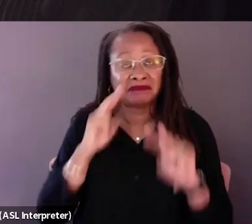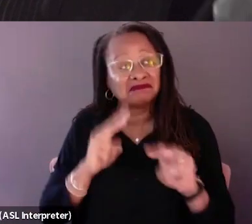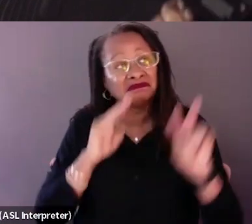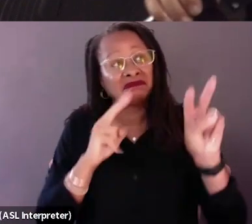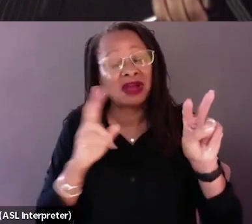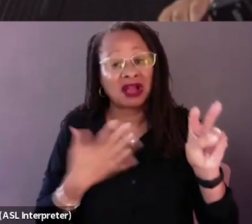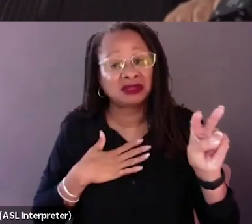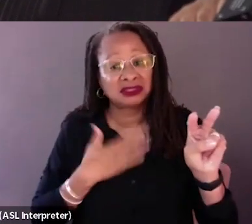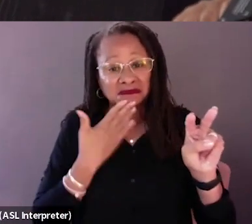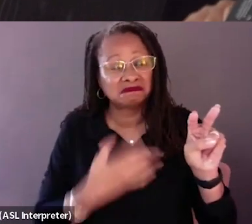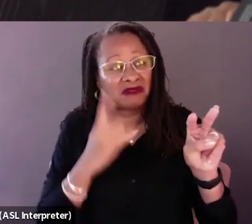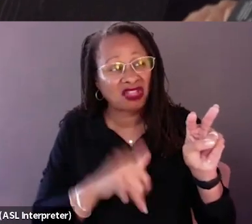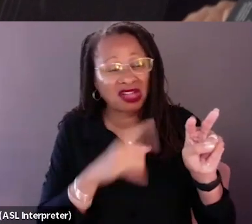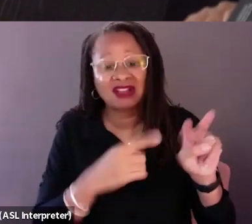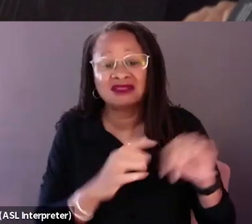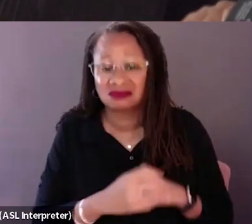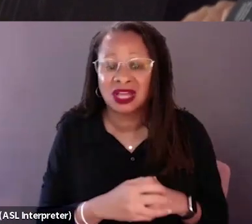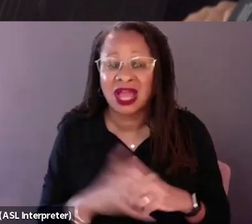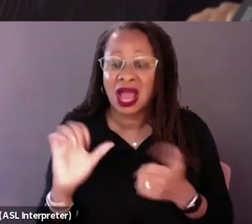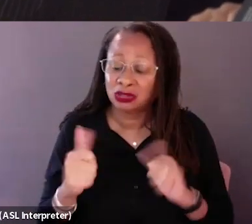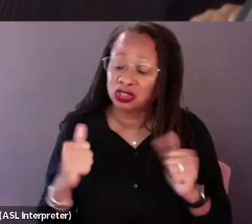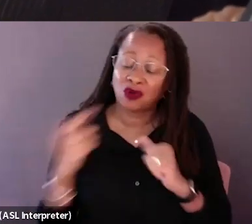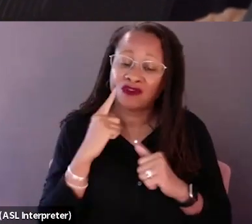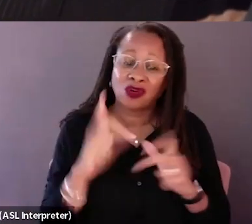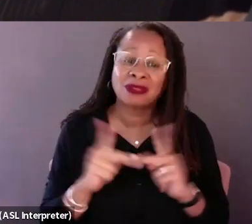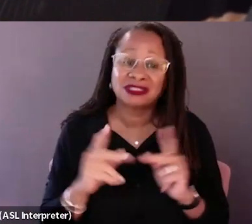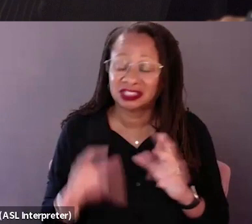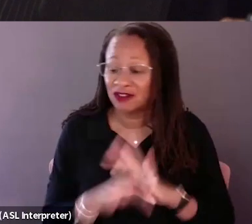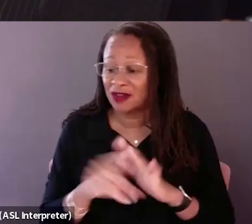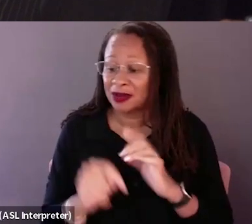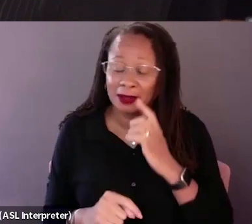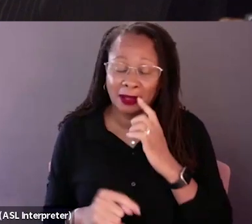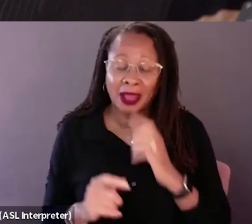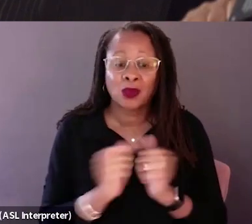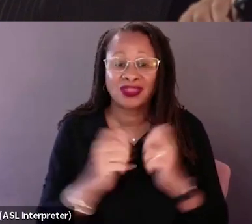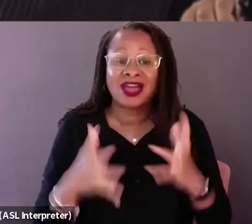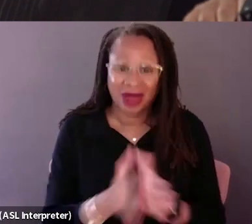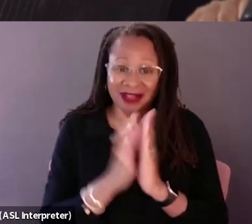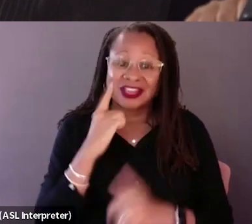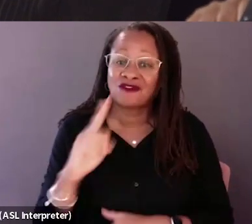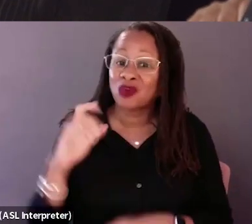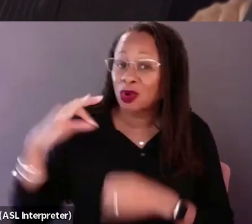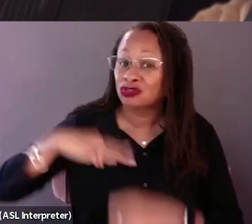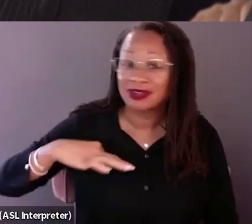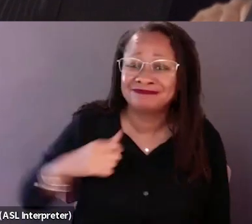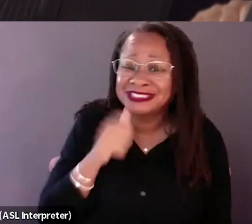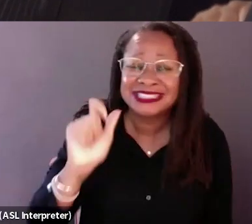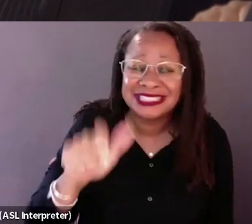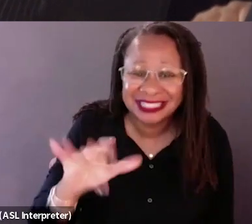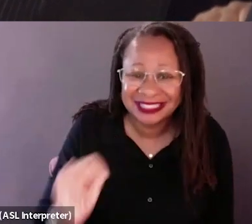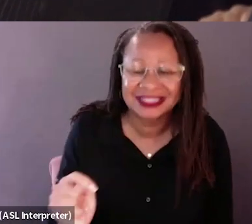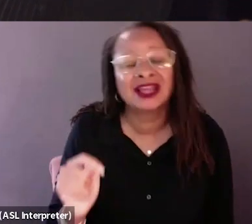her, is like how she fought for her place, and she found it without asking for credit. She didn't need the credit. She wanted